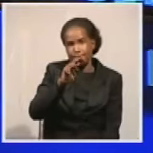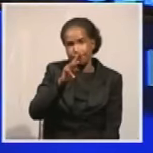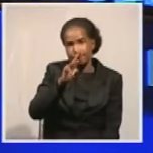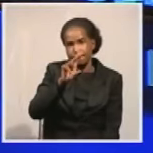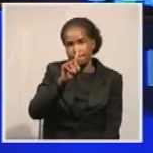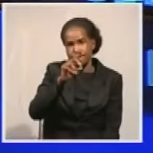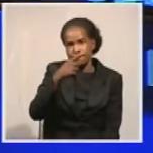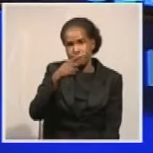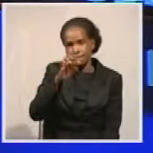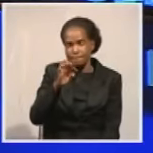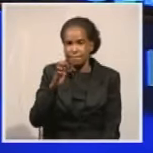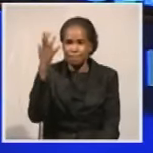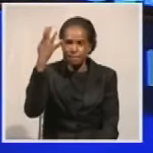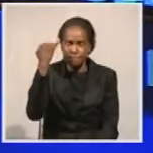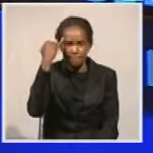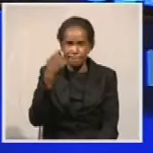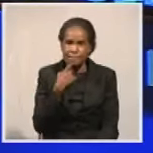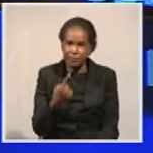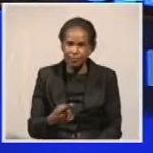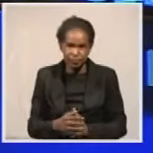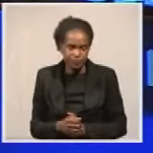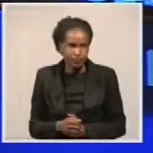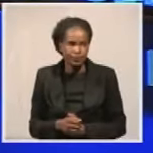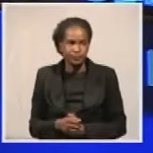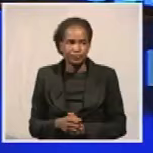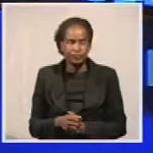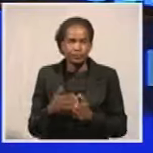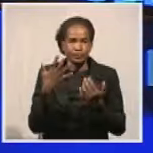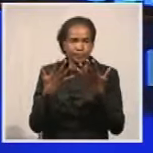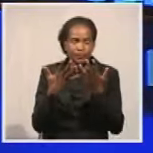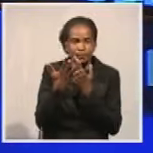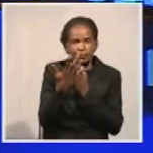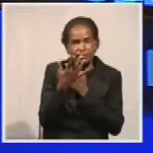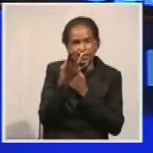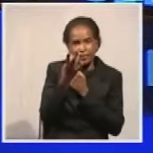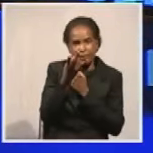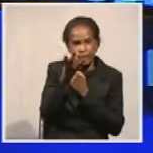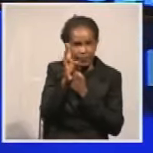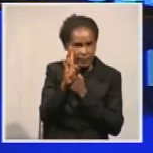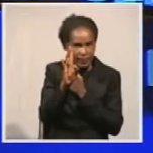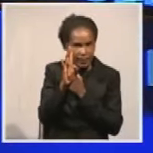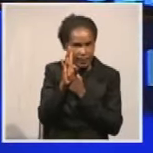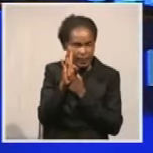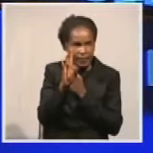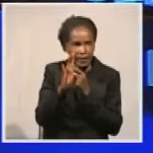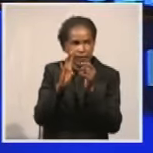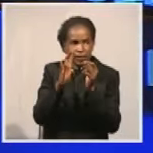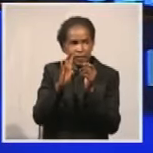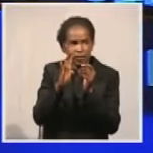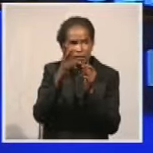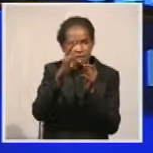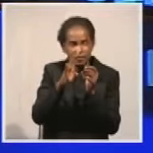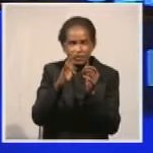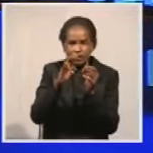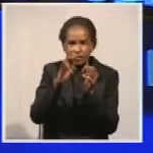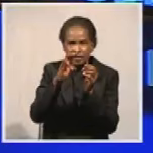proposal that out of the seven draft